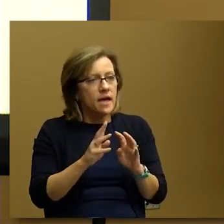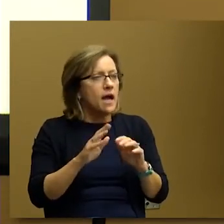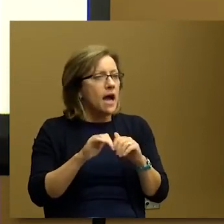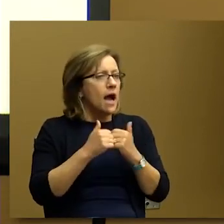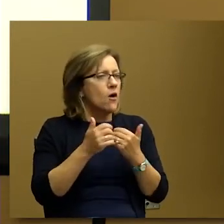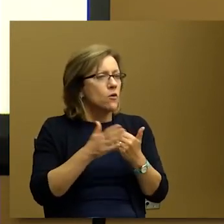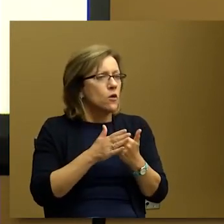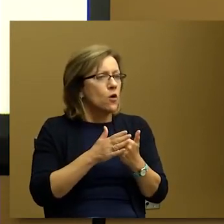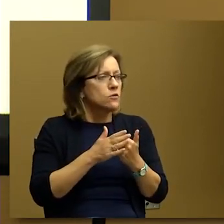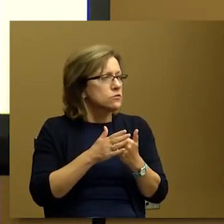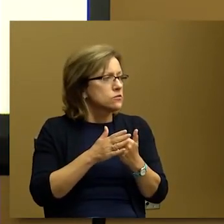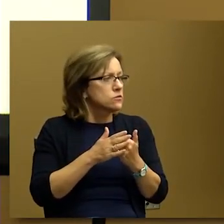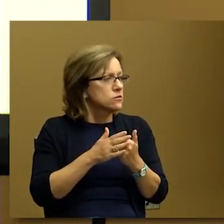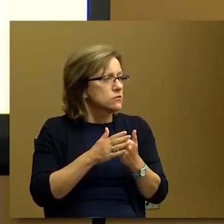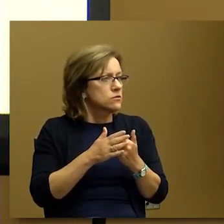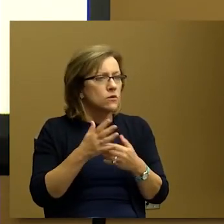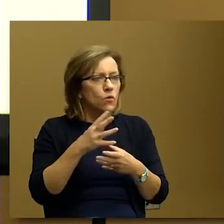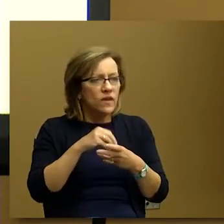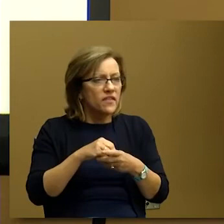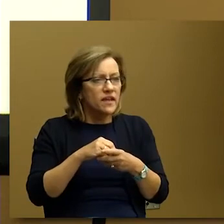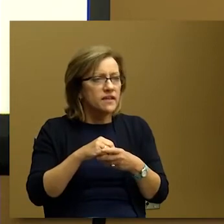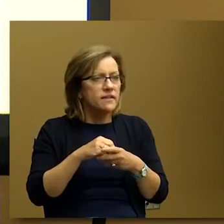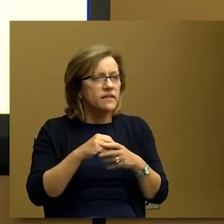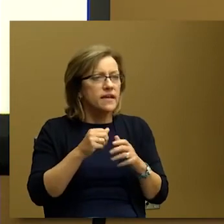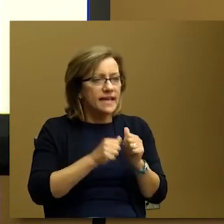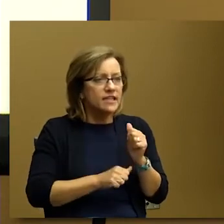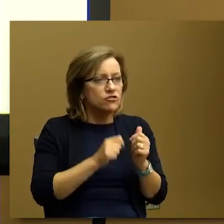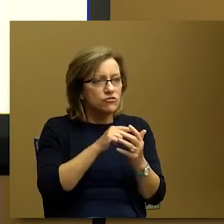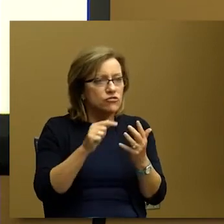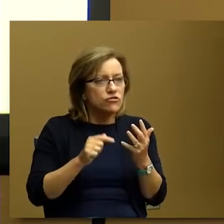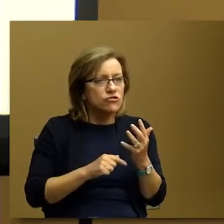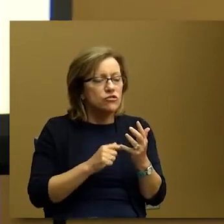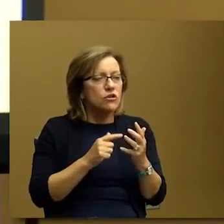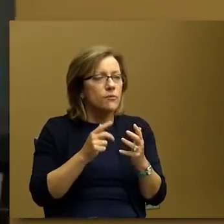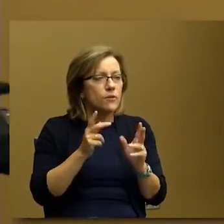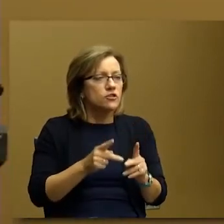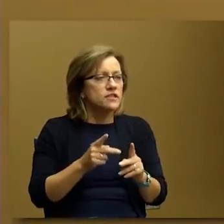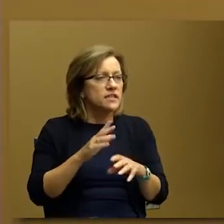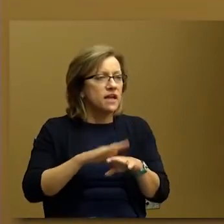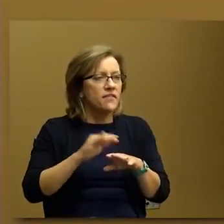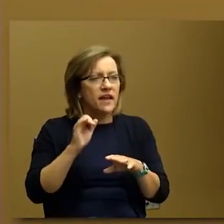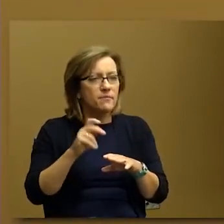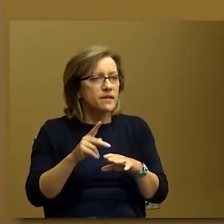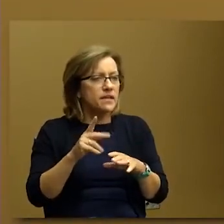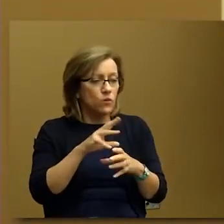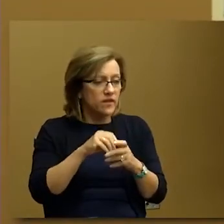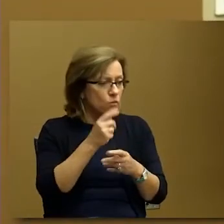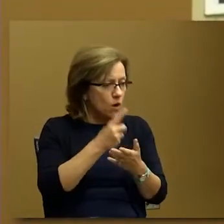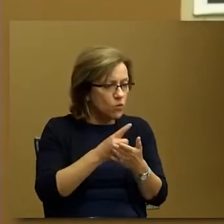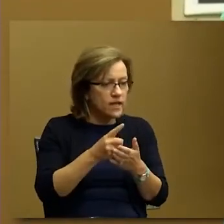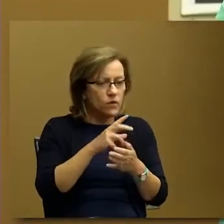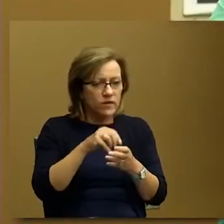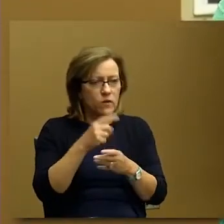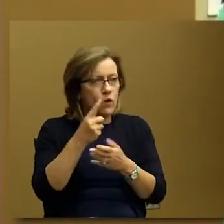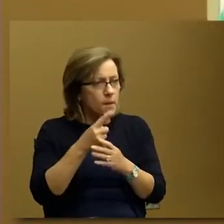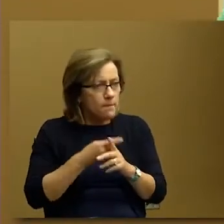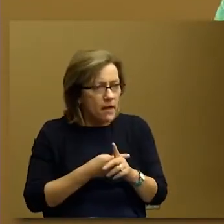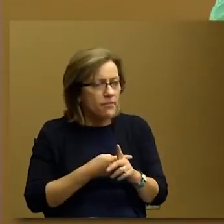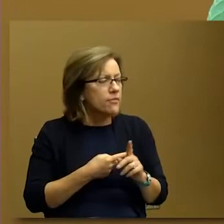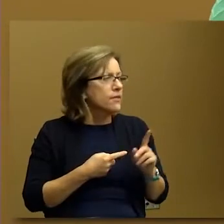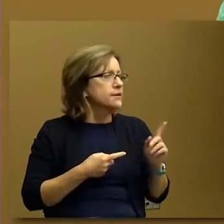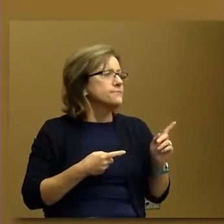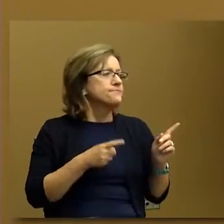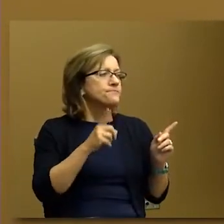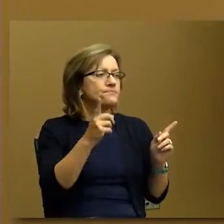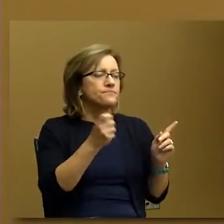mean, does it need to be in the same week or in the same month or? She asked if multiple